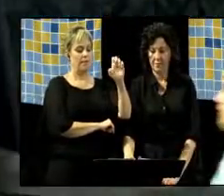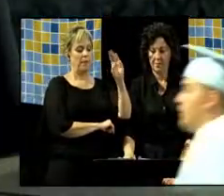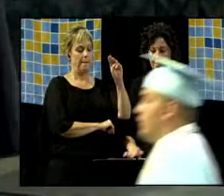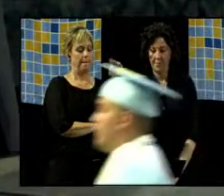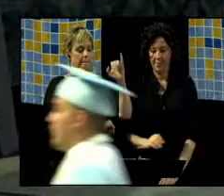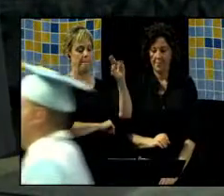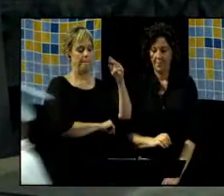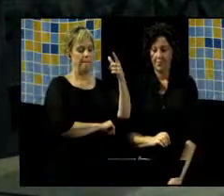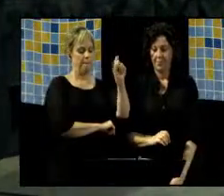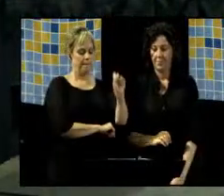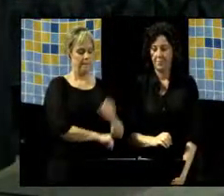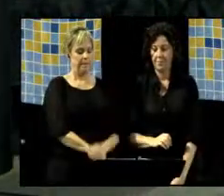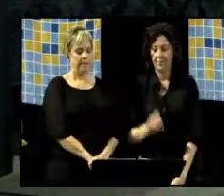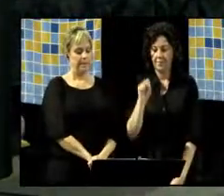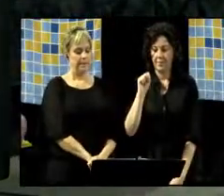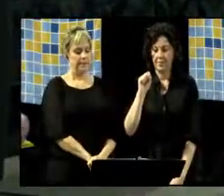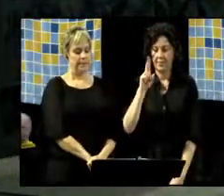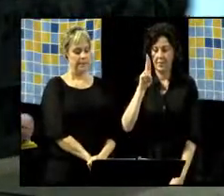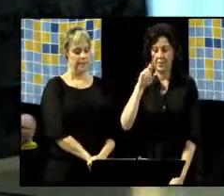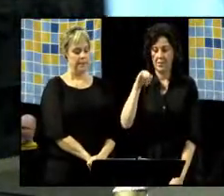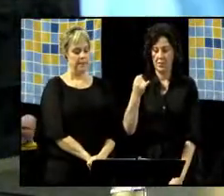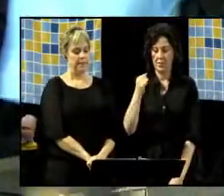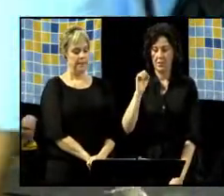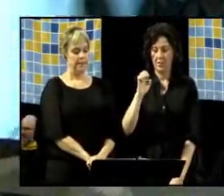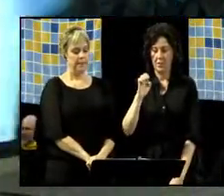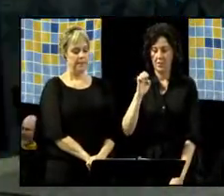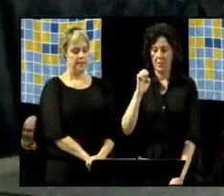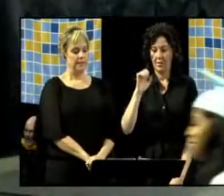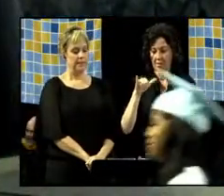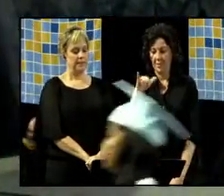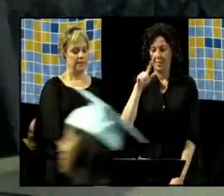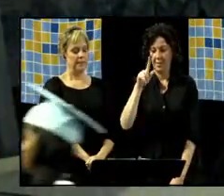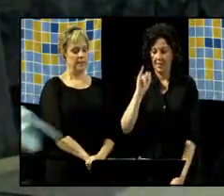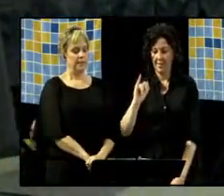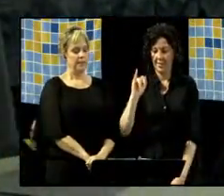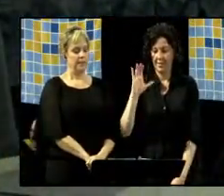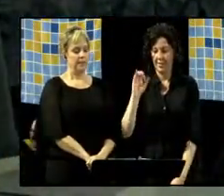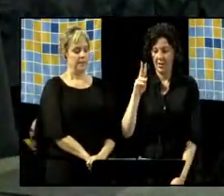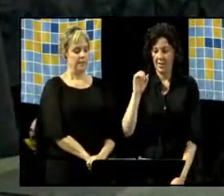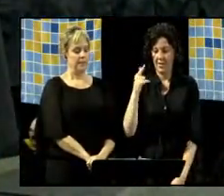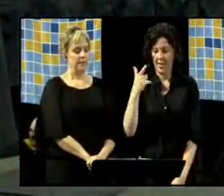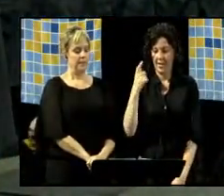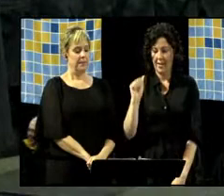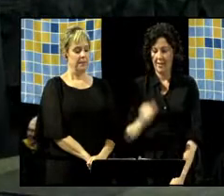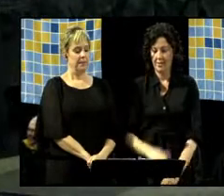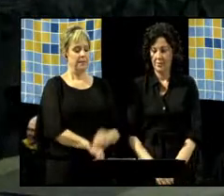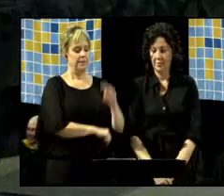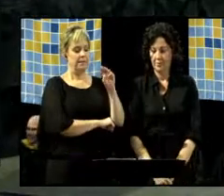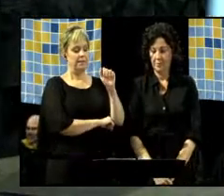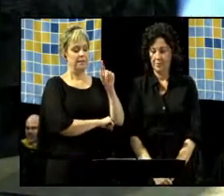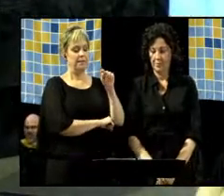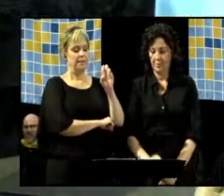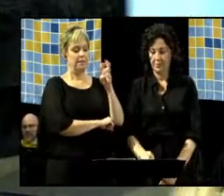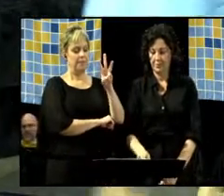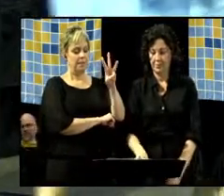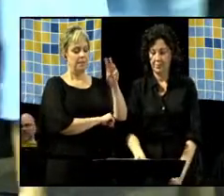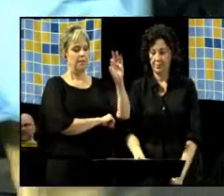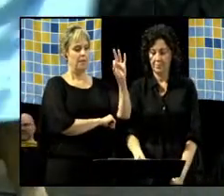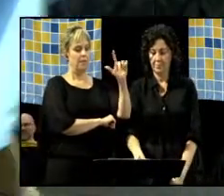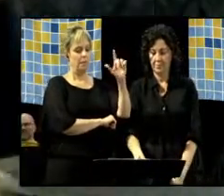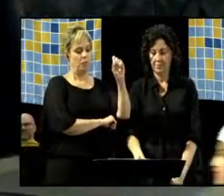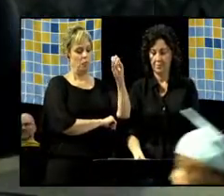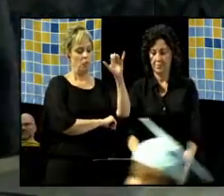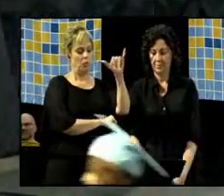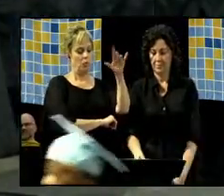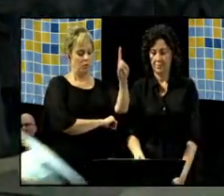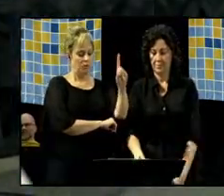Suhaley Glorabel Flores Cartagena. Matthew Alexander Floyd. Matthew Lewis